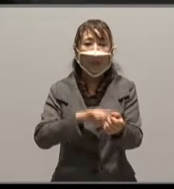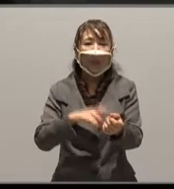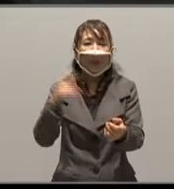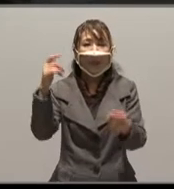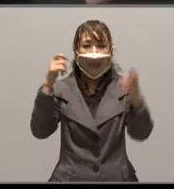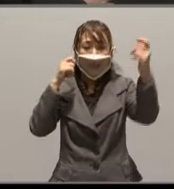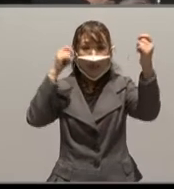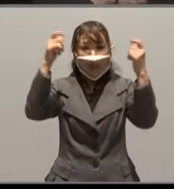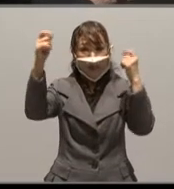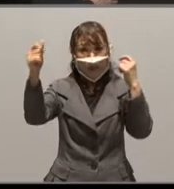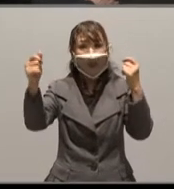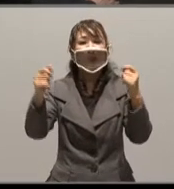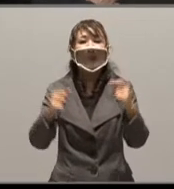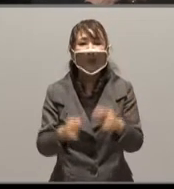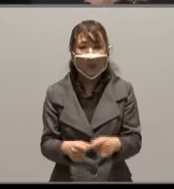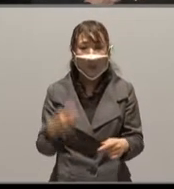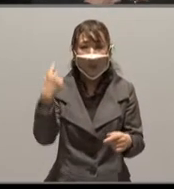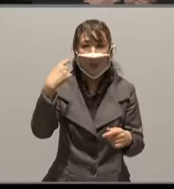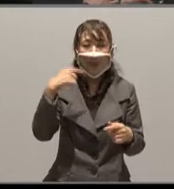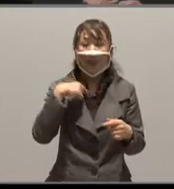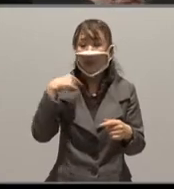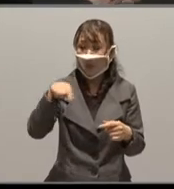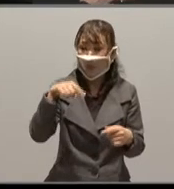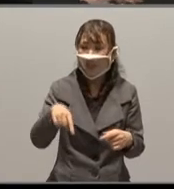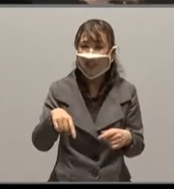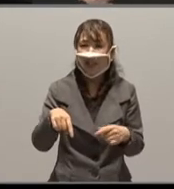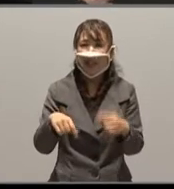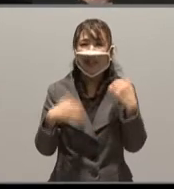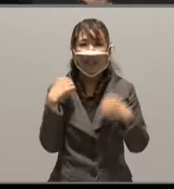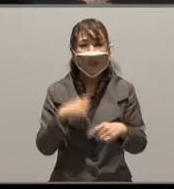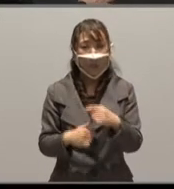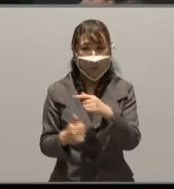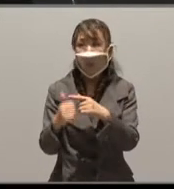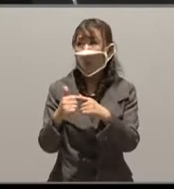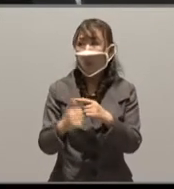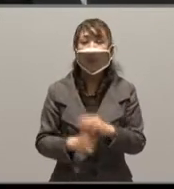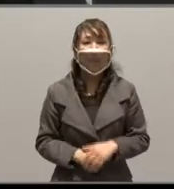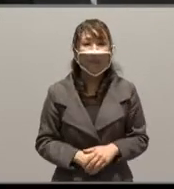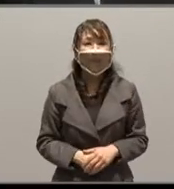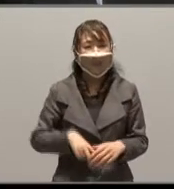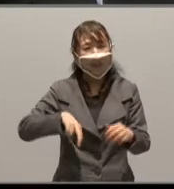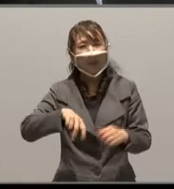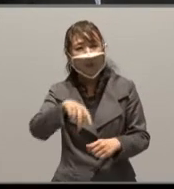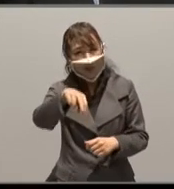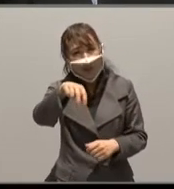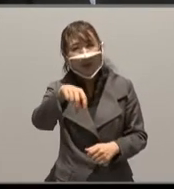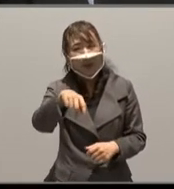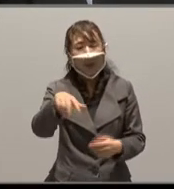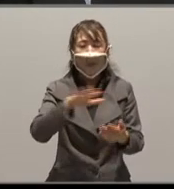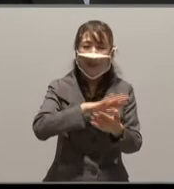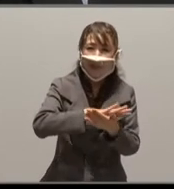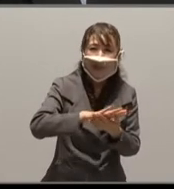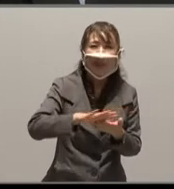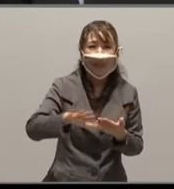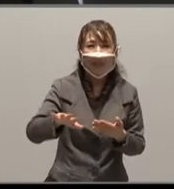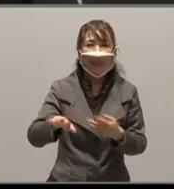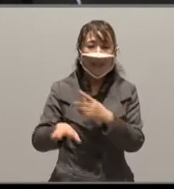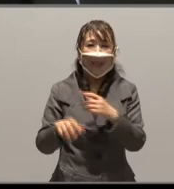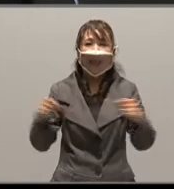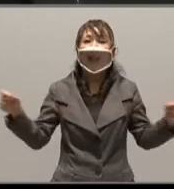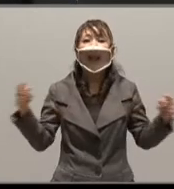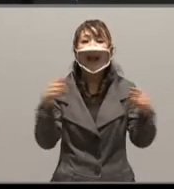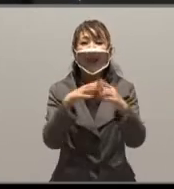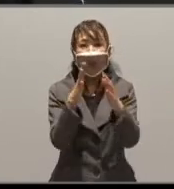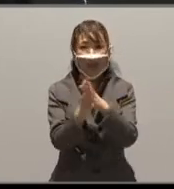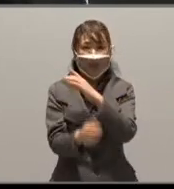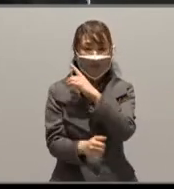And this is a team of female nurses, my students, and also subjects for this research. They're